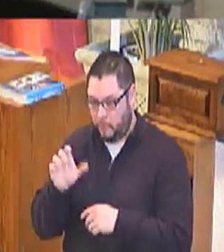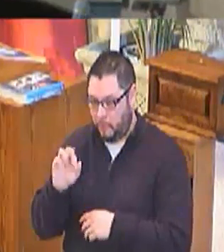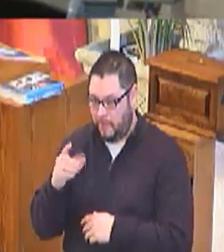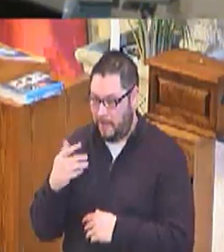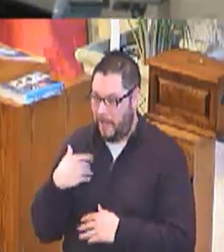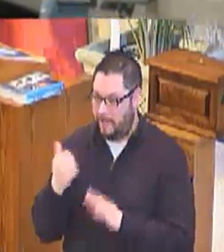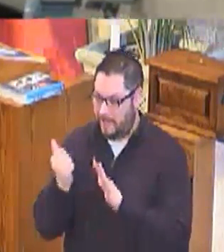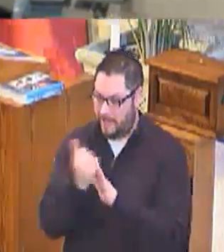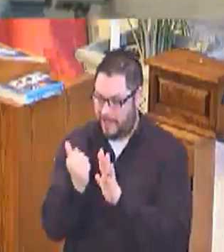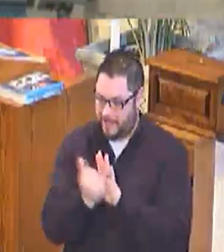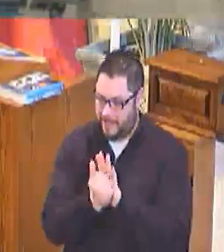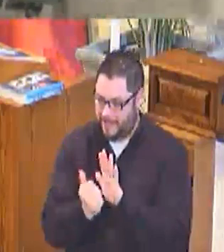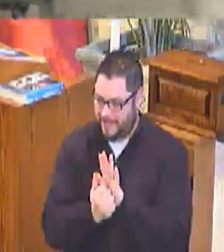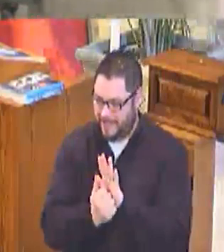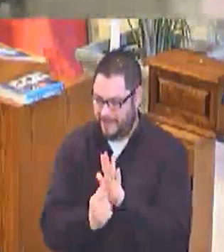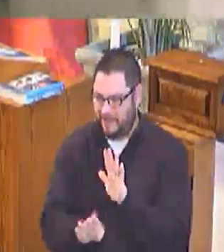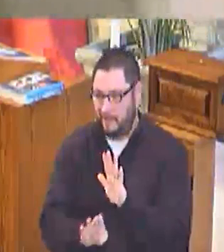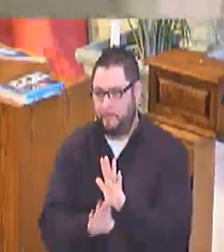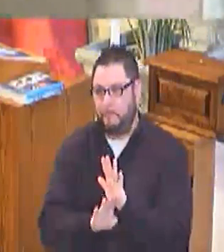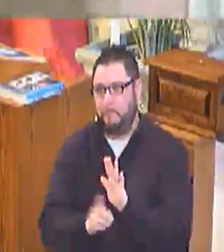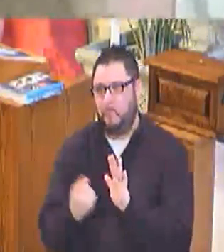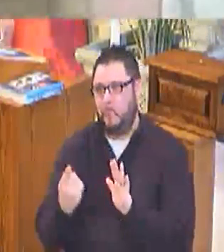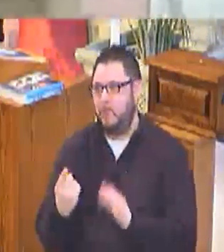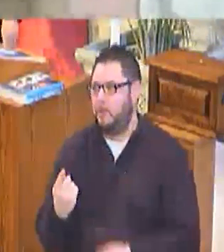A's except one B.